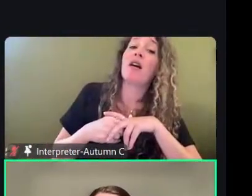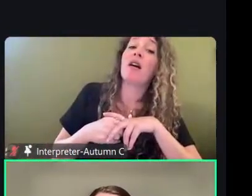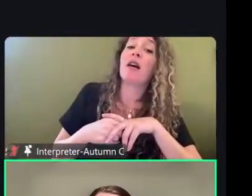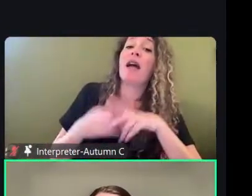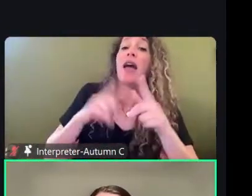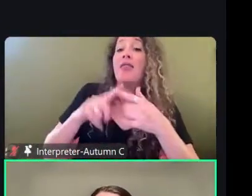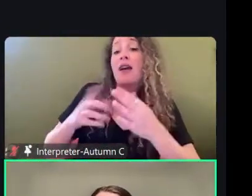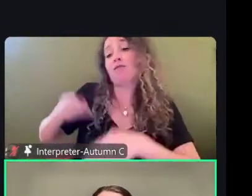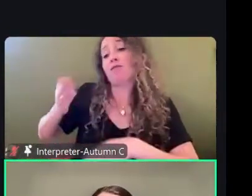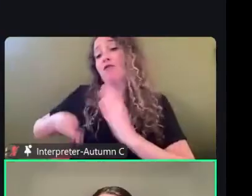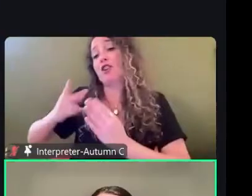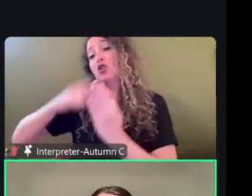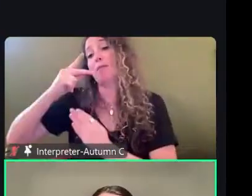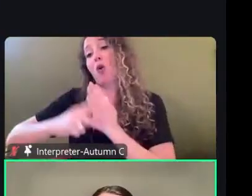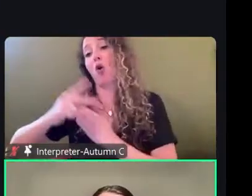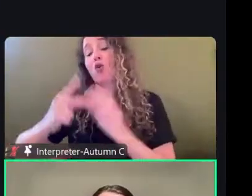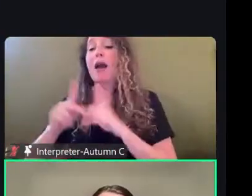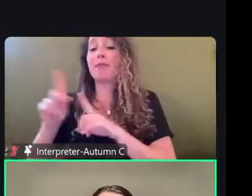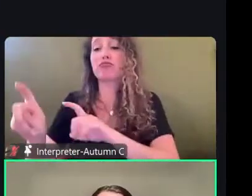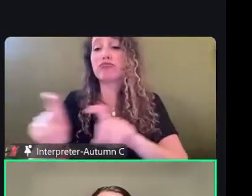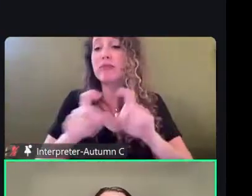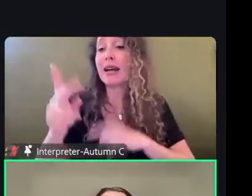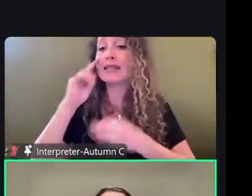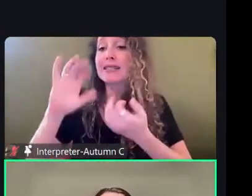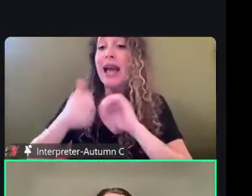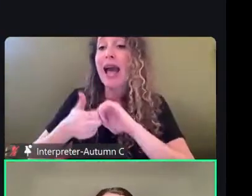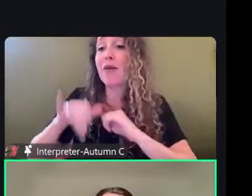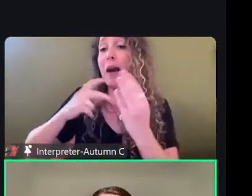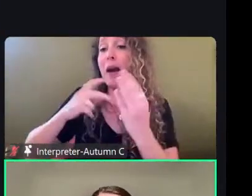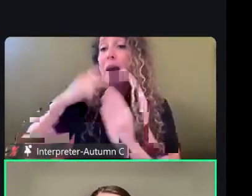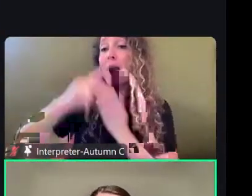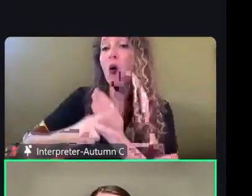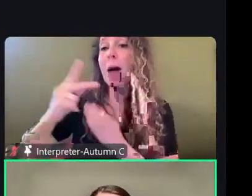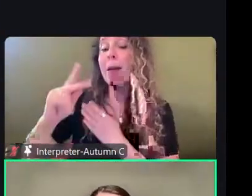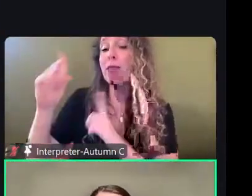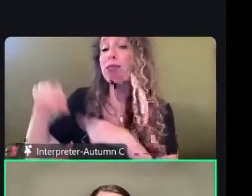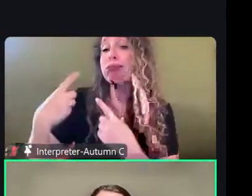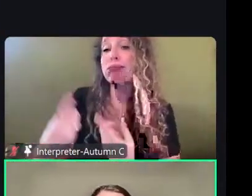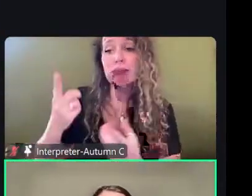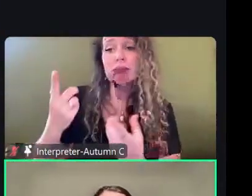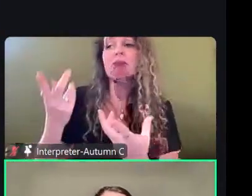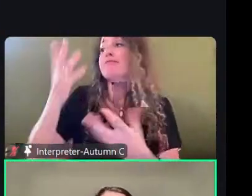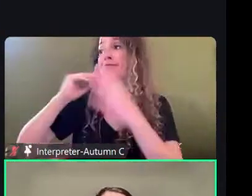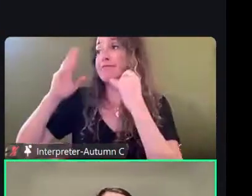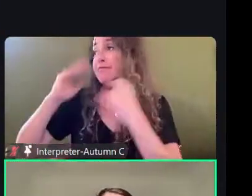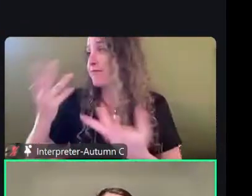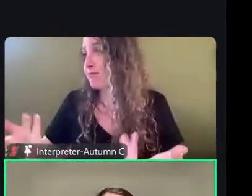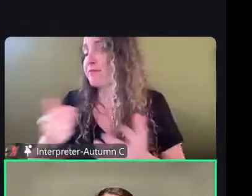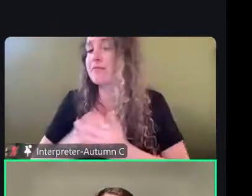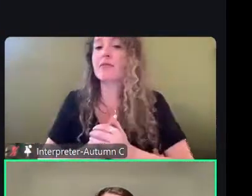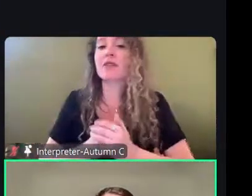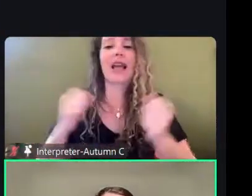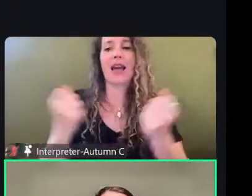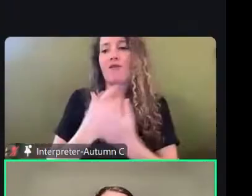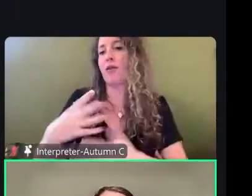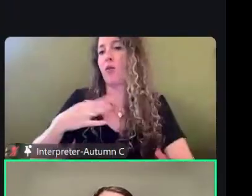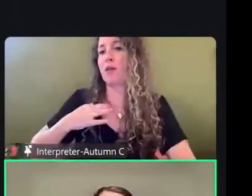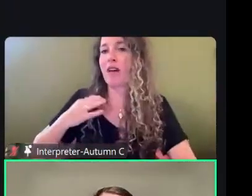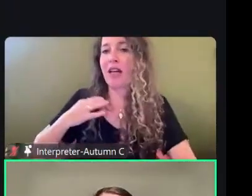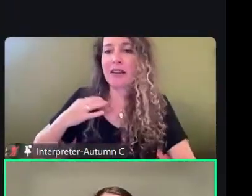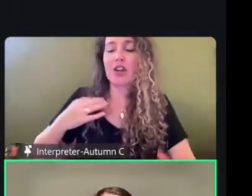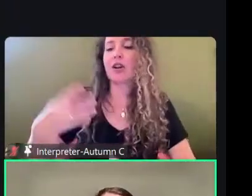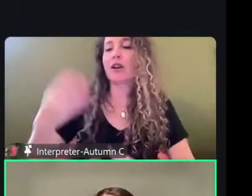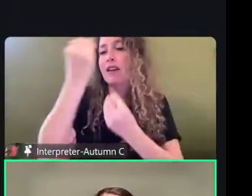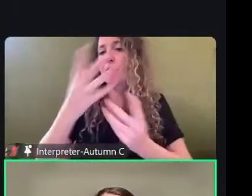of program survey to see how the program actually went. All these surveys were voluntary, and the data I'll kind of present